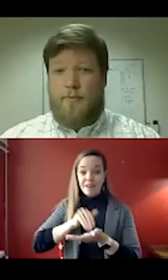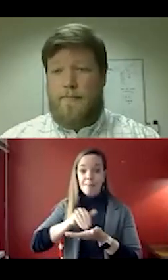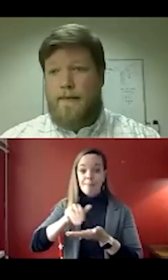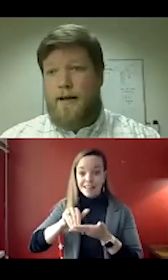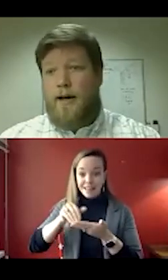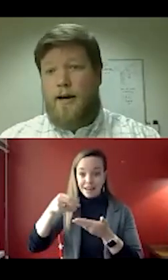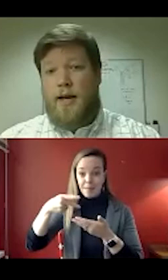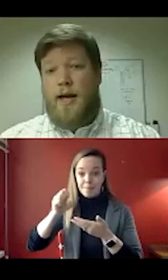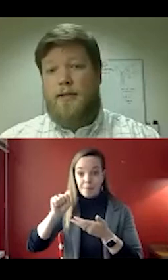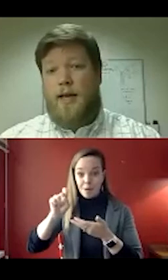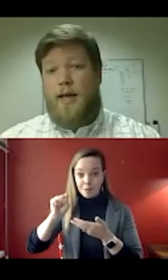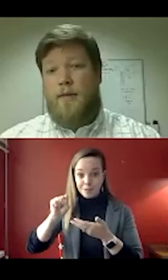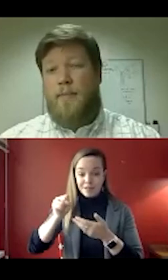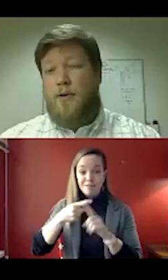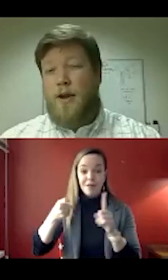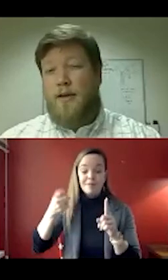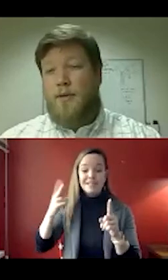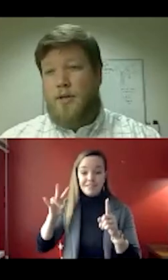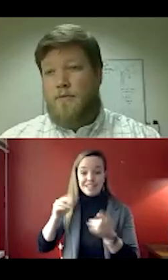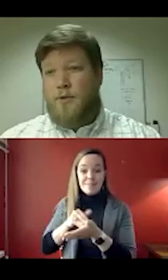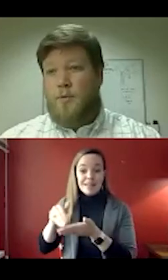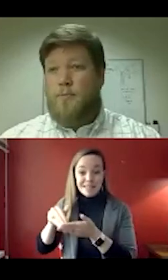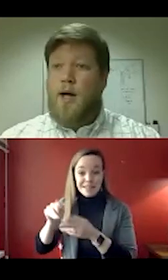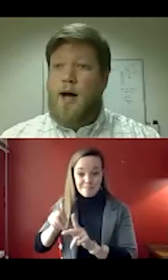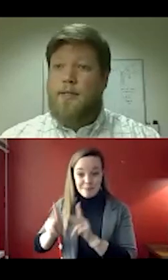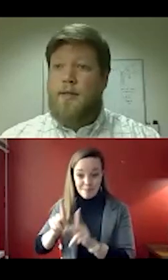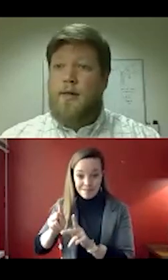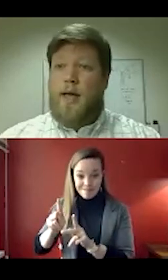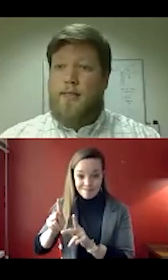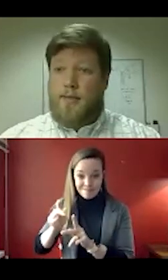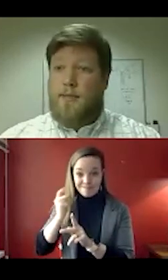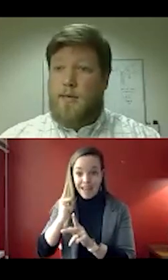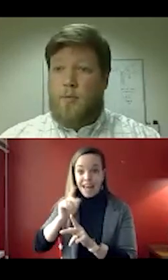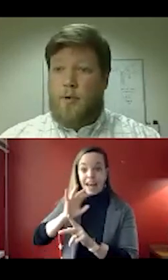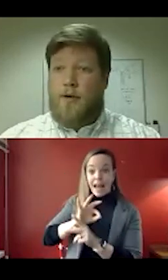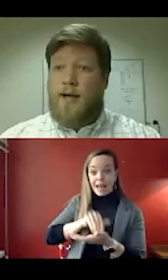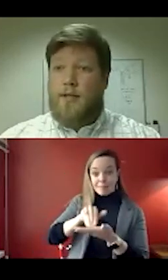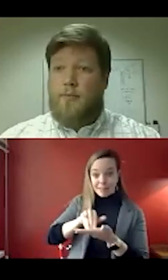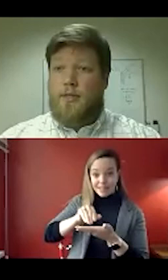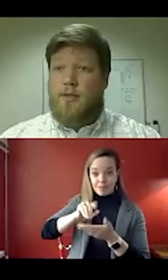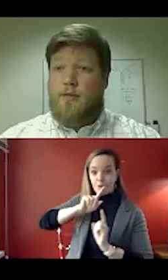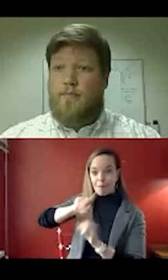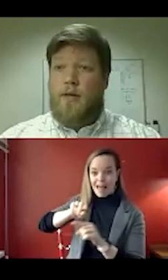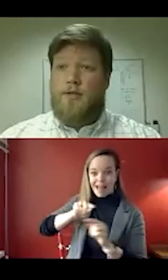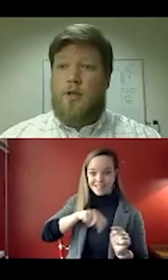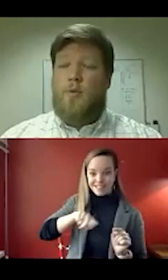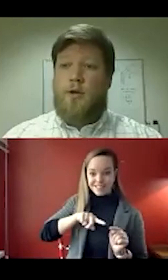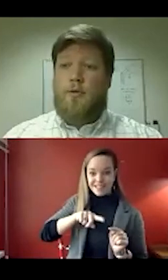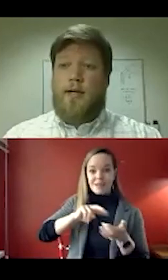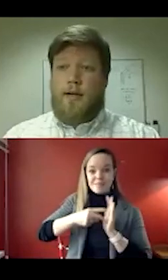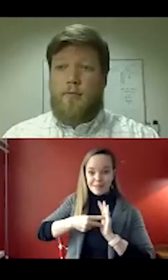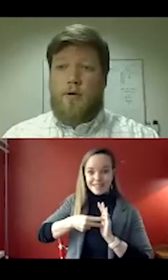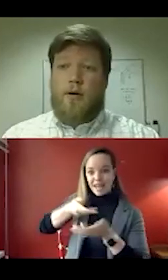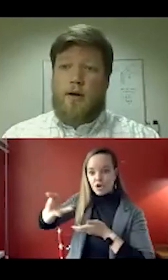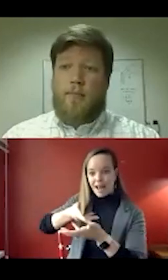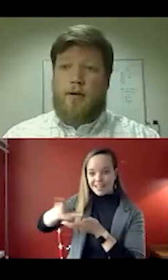people. And about 9 million of those were replies. And that means that people were interacting with each other. So we can create